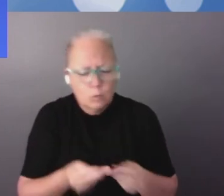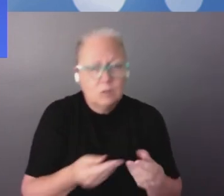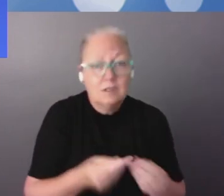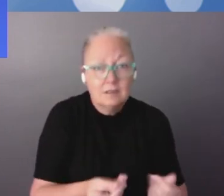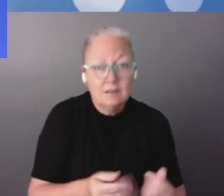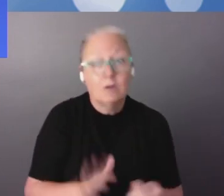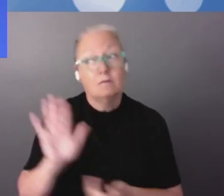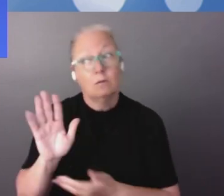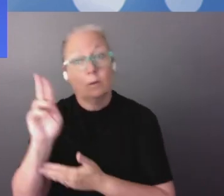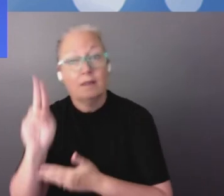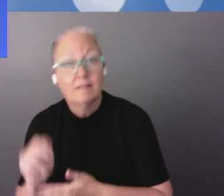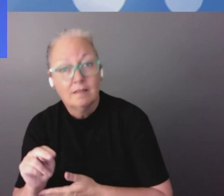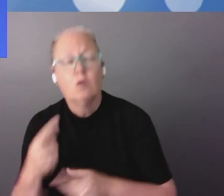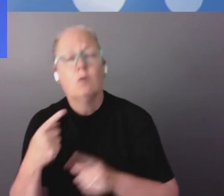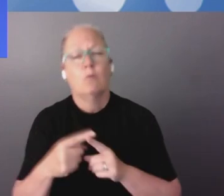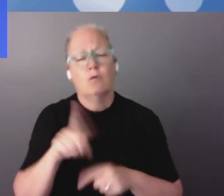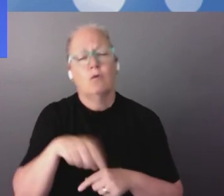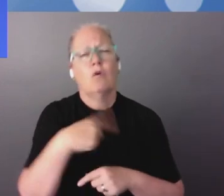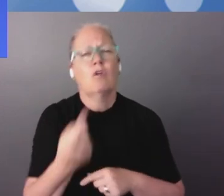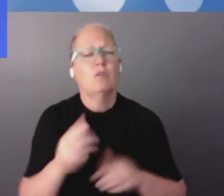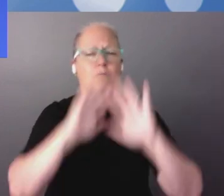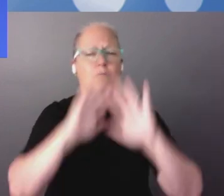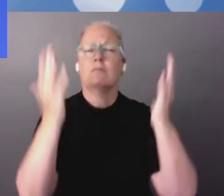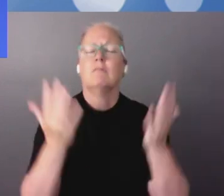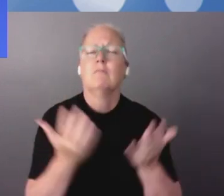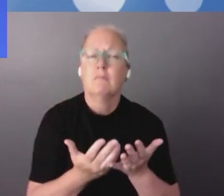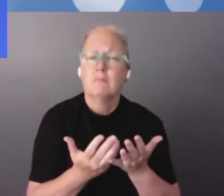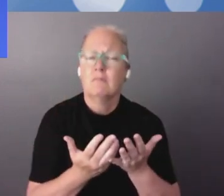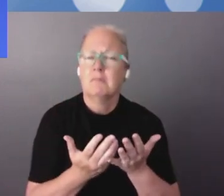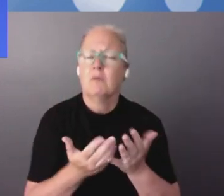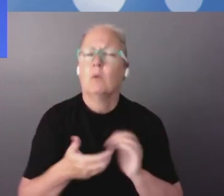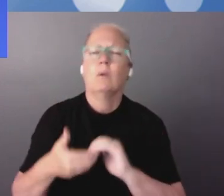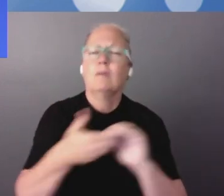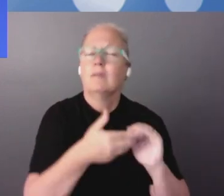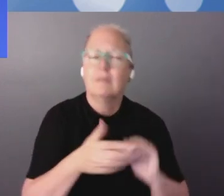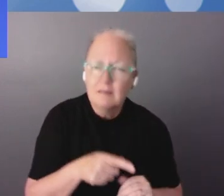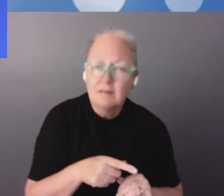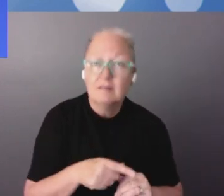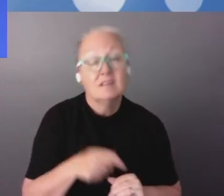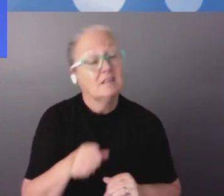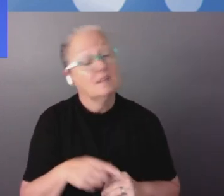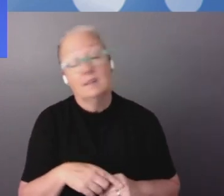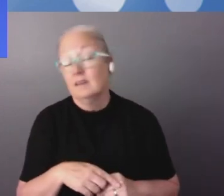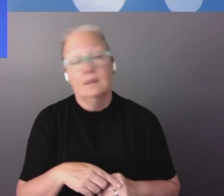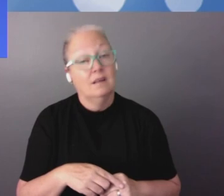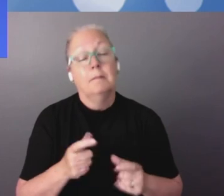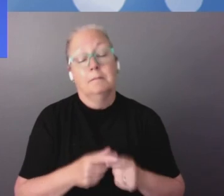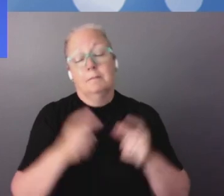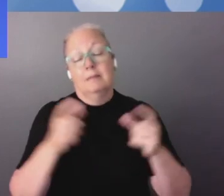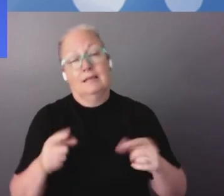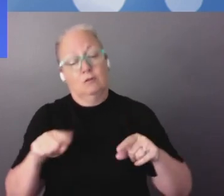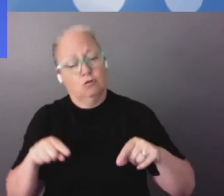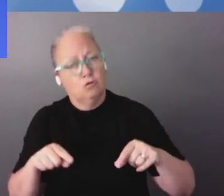international organizations. It is a challenge. It is the greatest challenge of the 21st century,